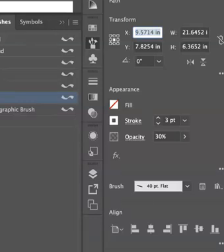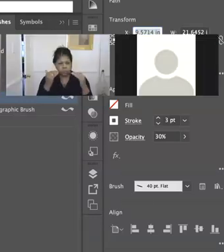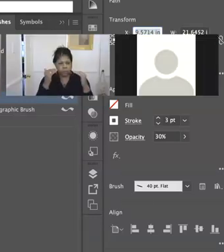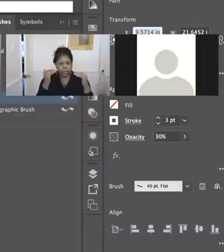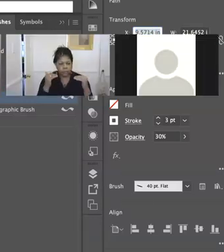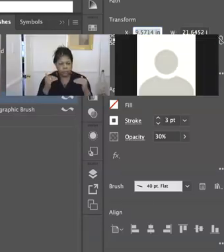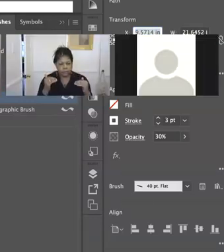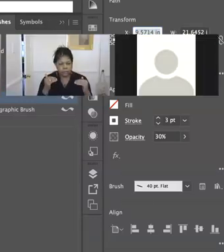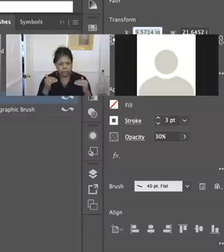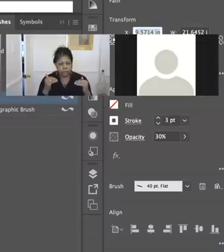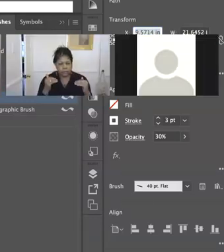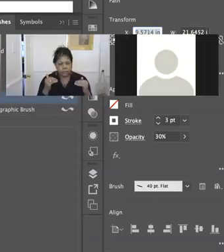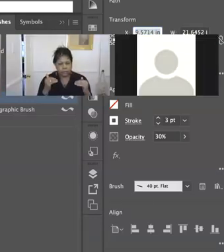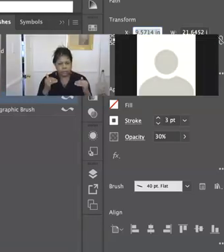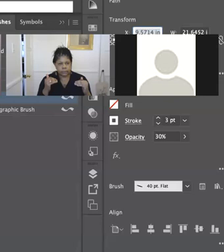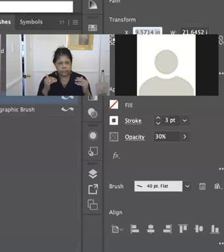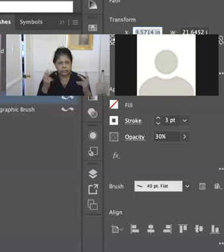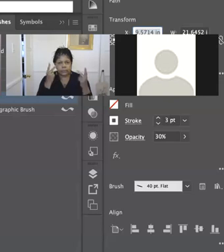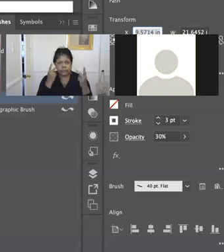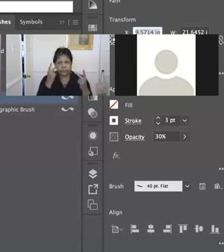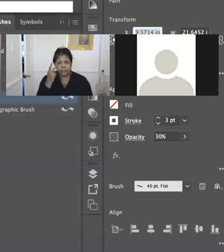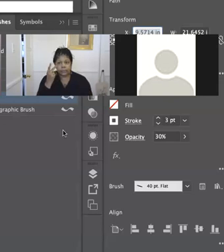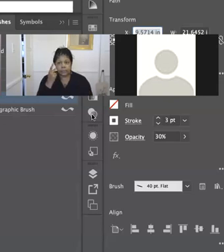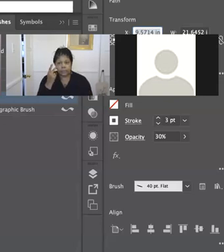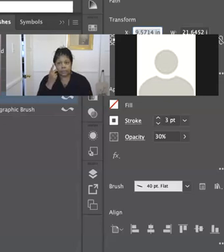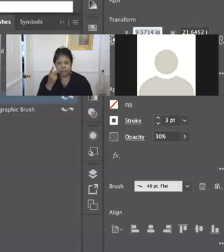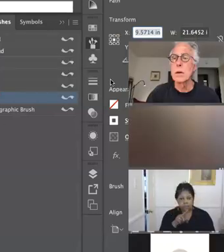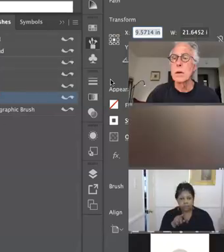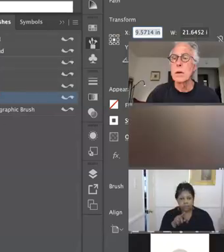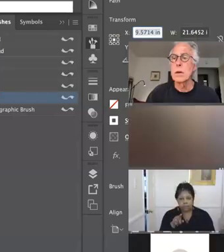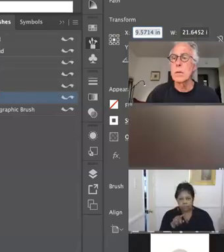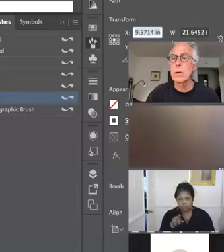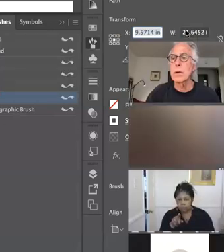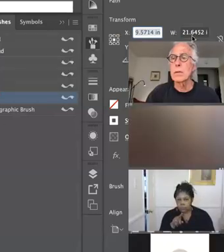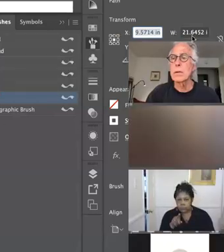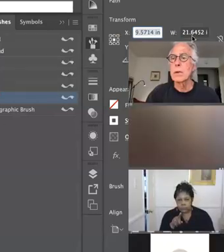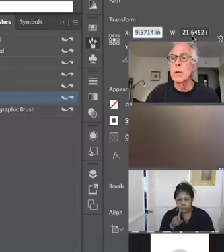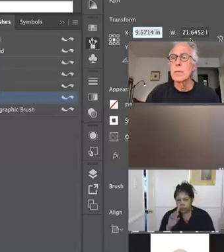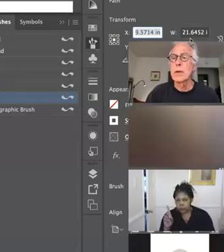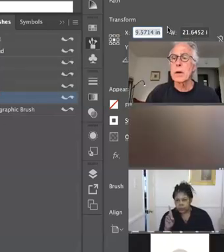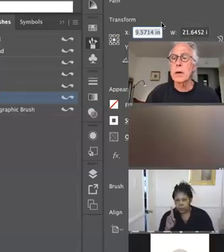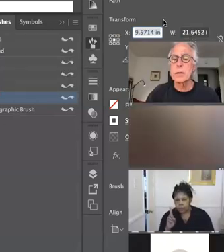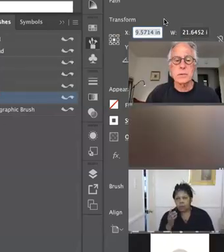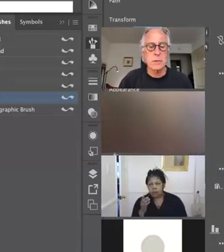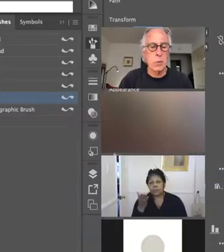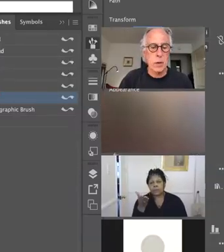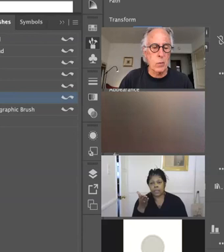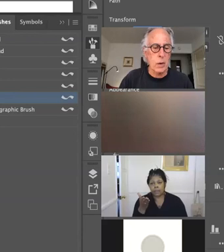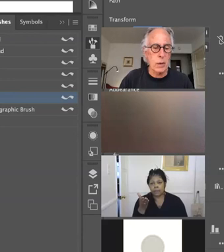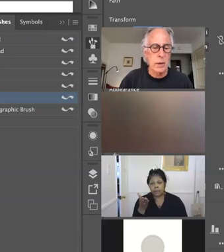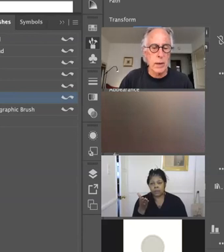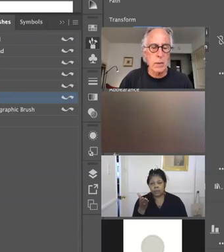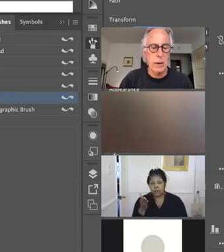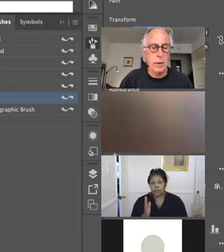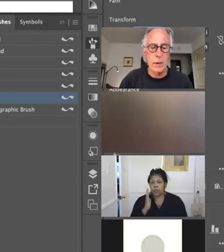here. Let's make this like so. There we go. Because we're gonna